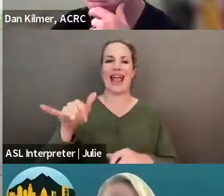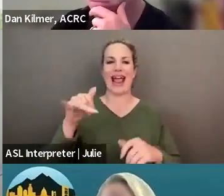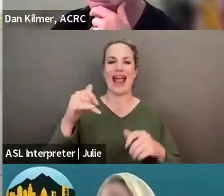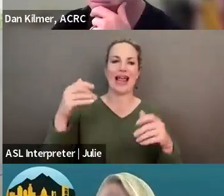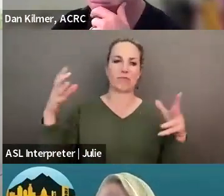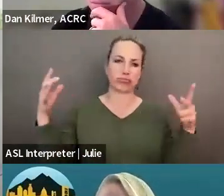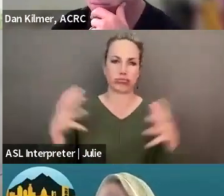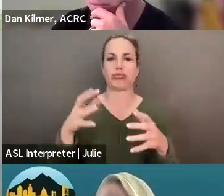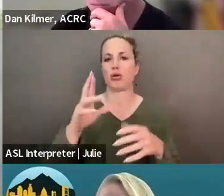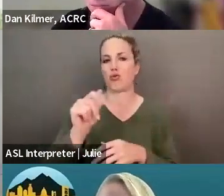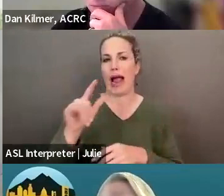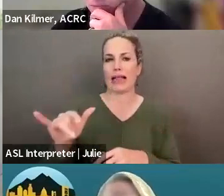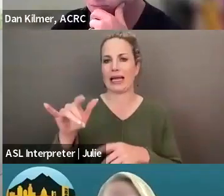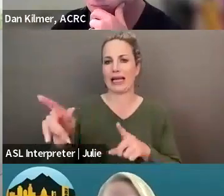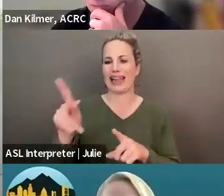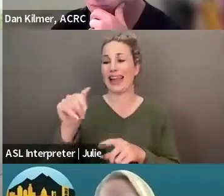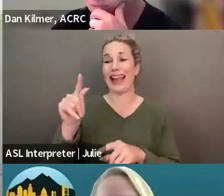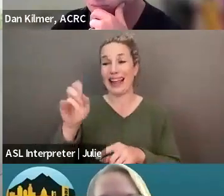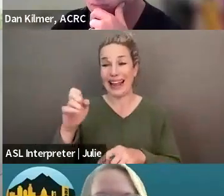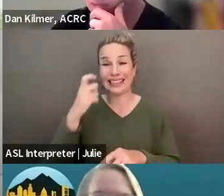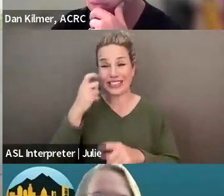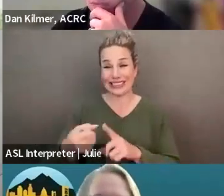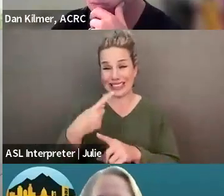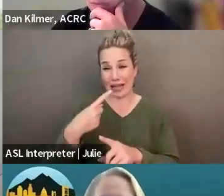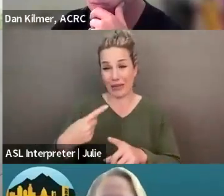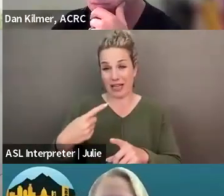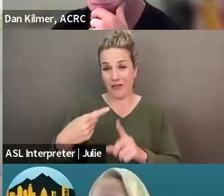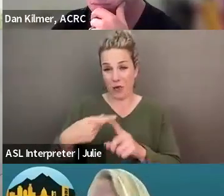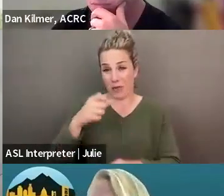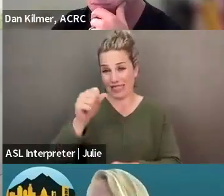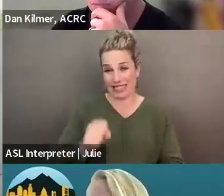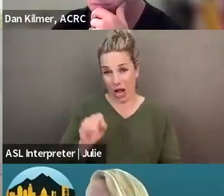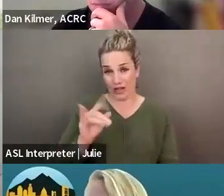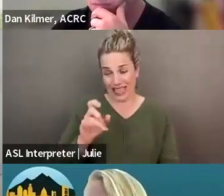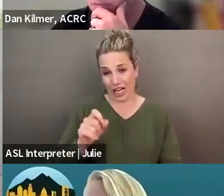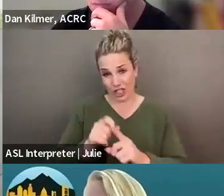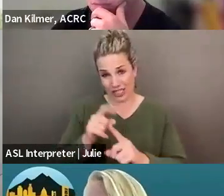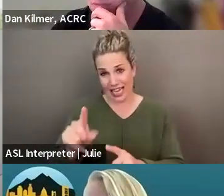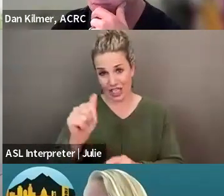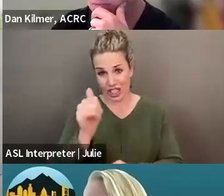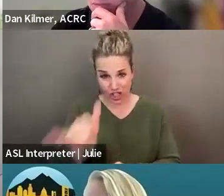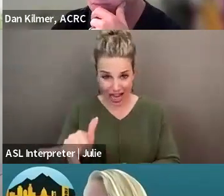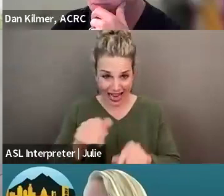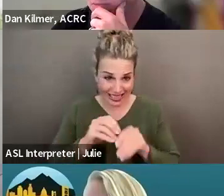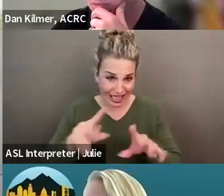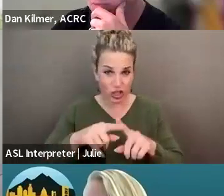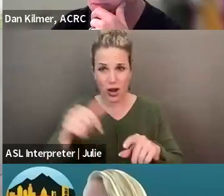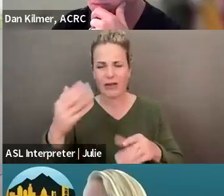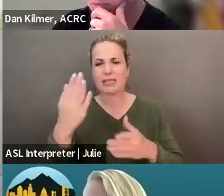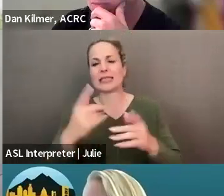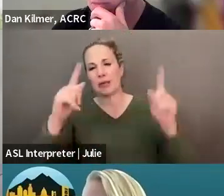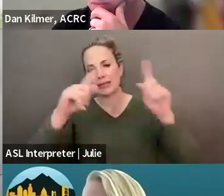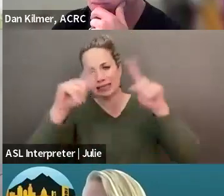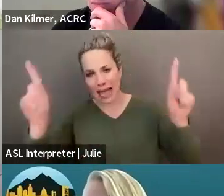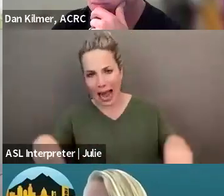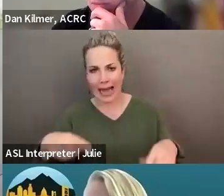saw that Kate just sent me something from Southside, and she sent it to Jay and everyone else, some signs. And so